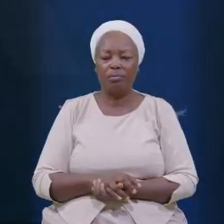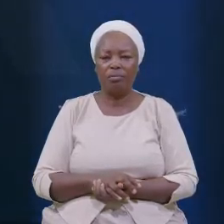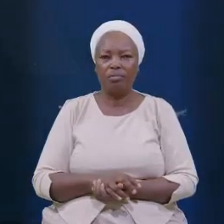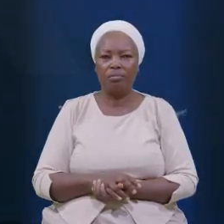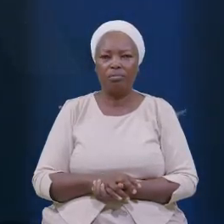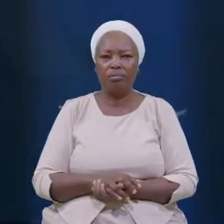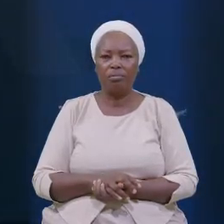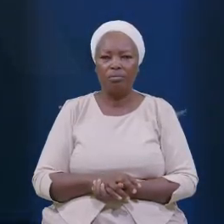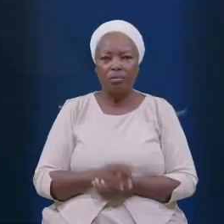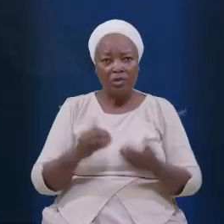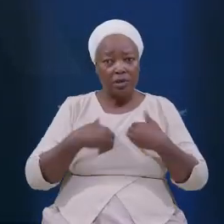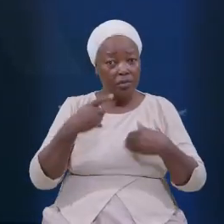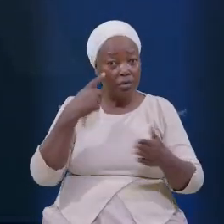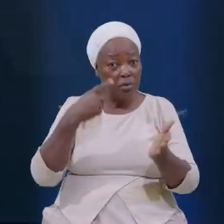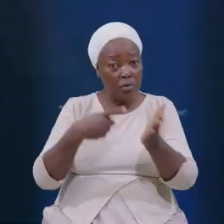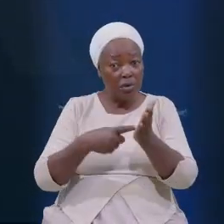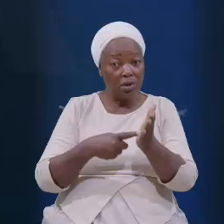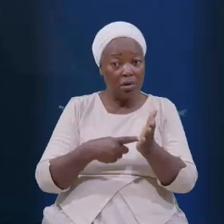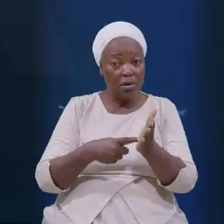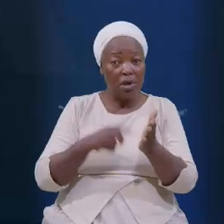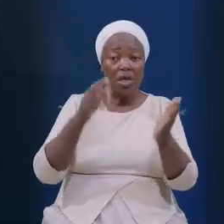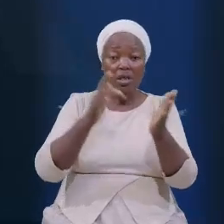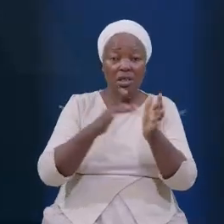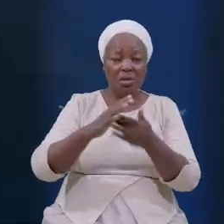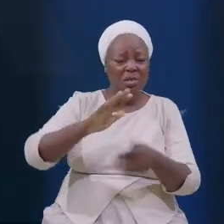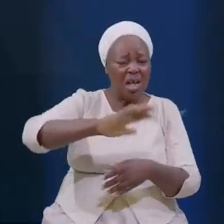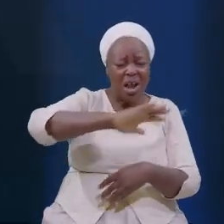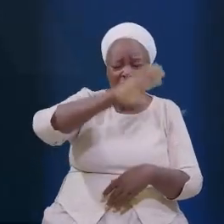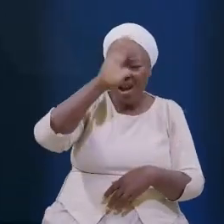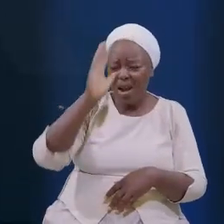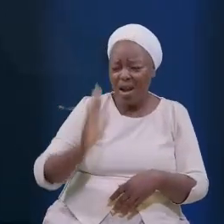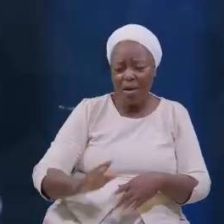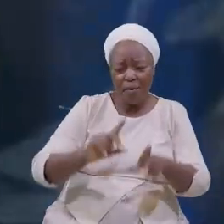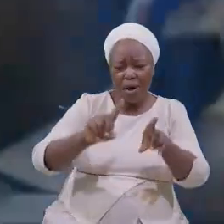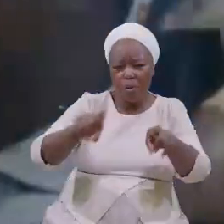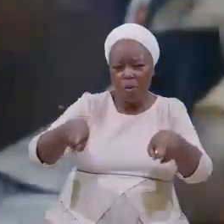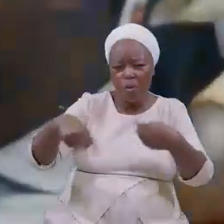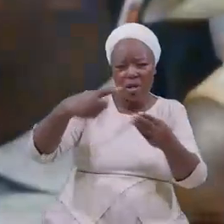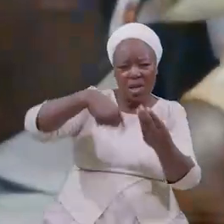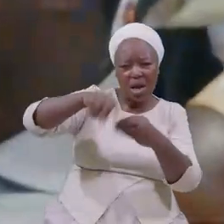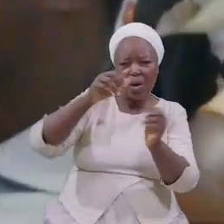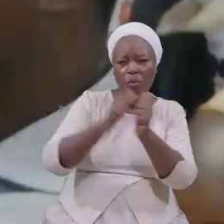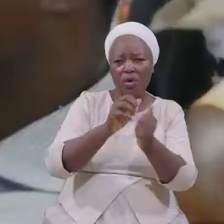Have you noticed Jesus never carried a rod about?